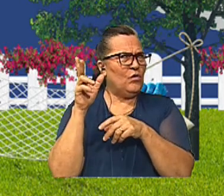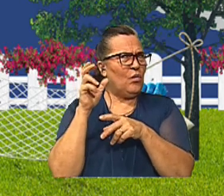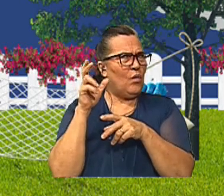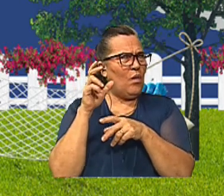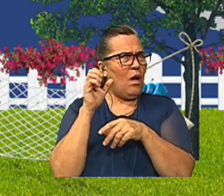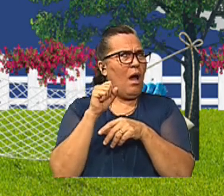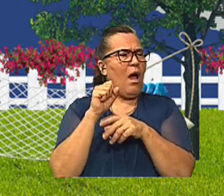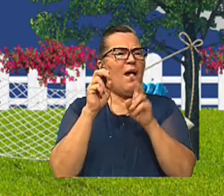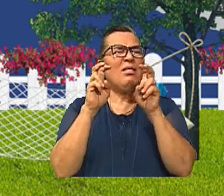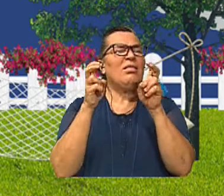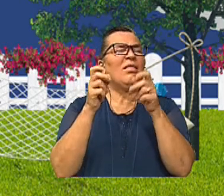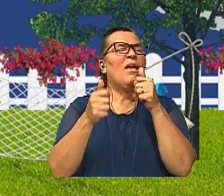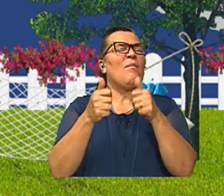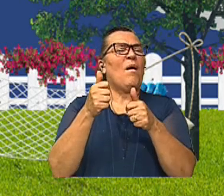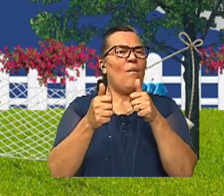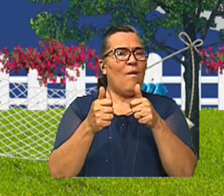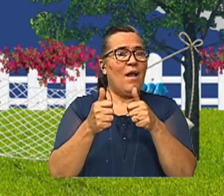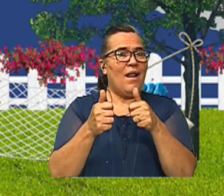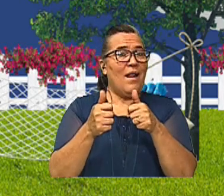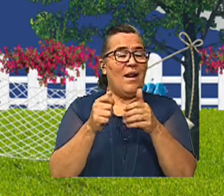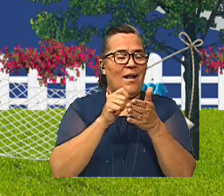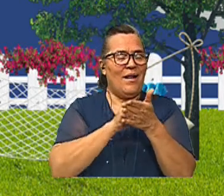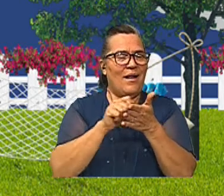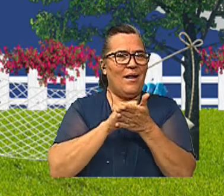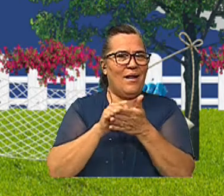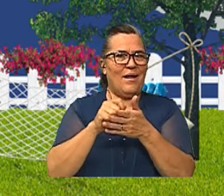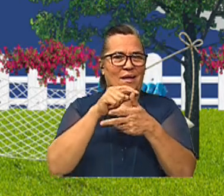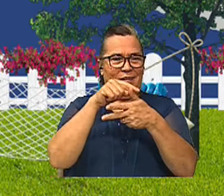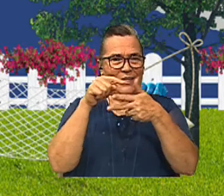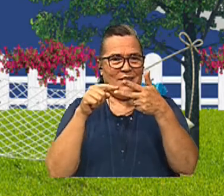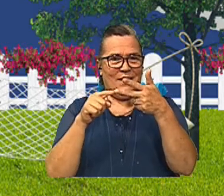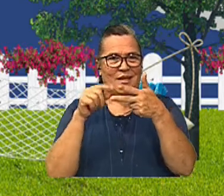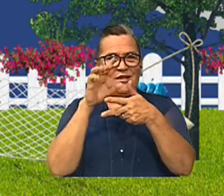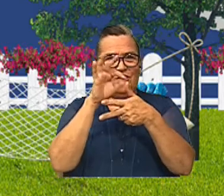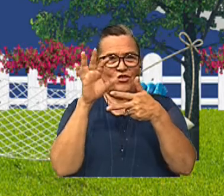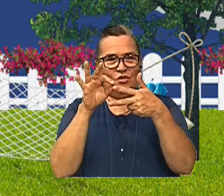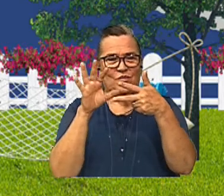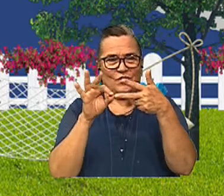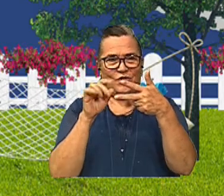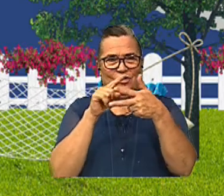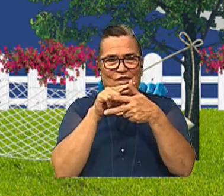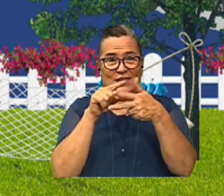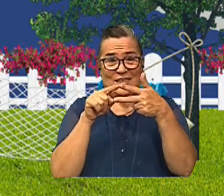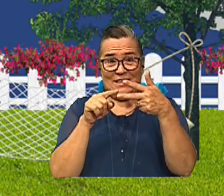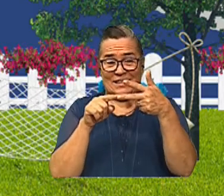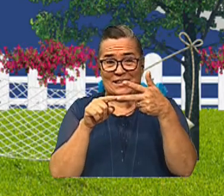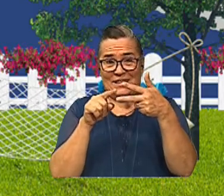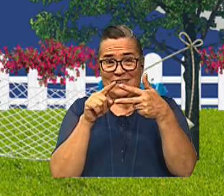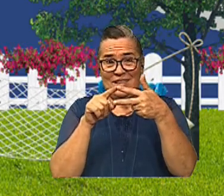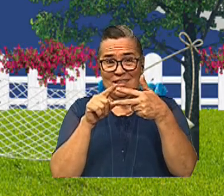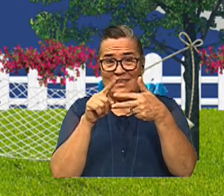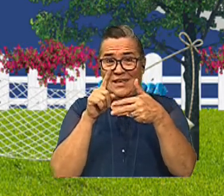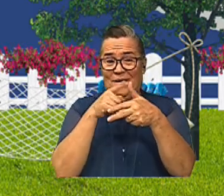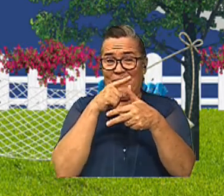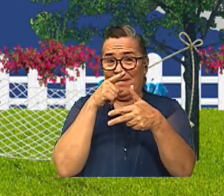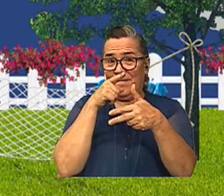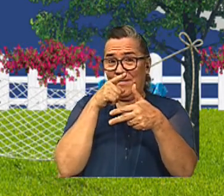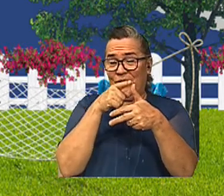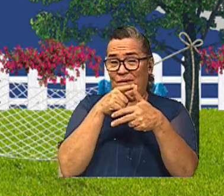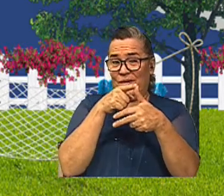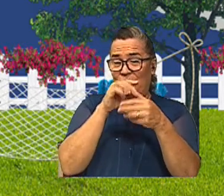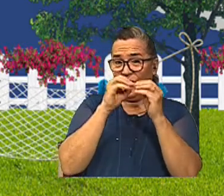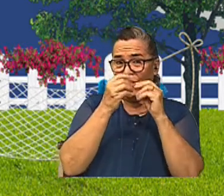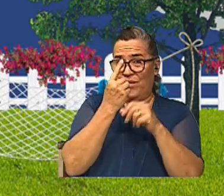about? Take notes about the 3 options we have. Option first, or number